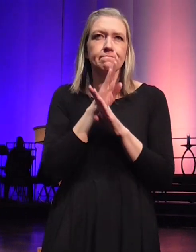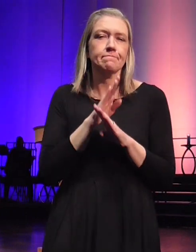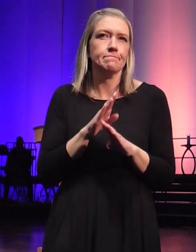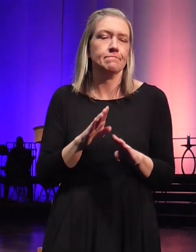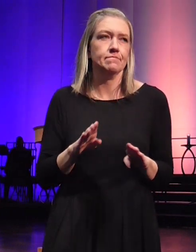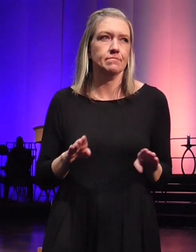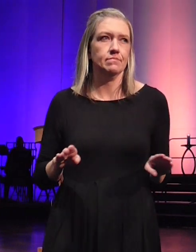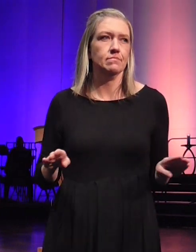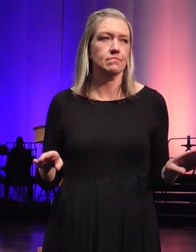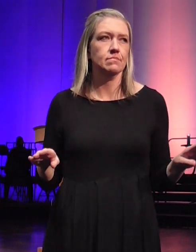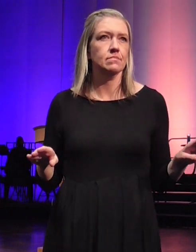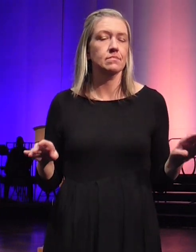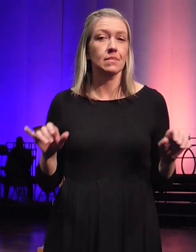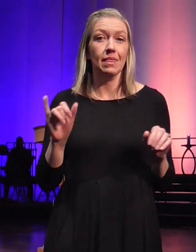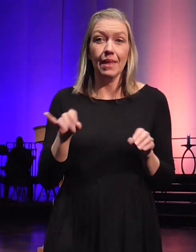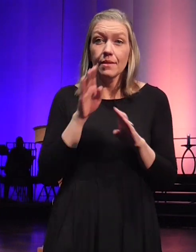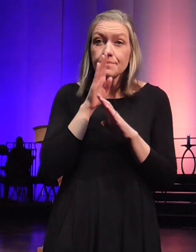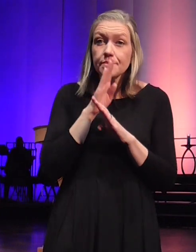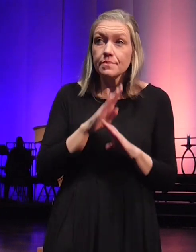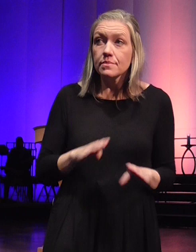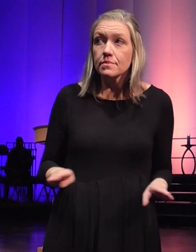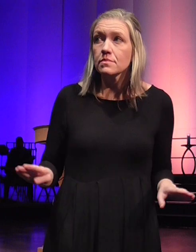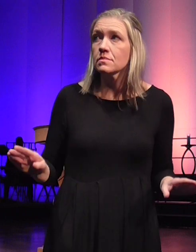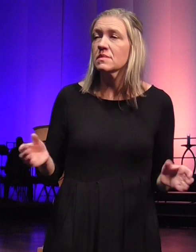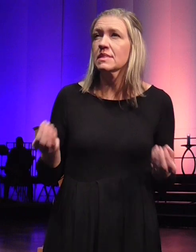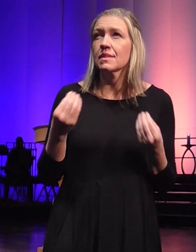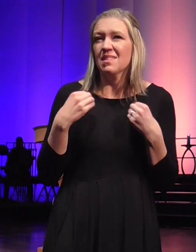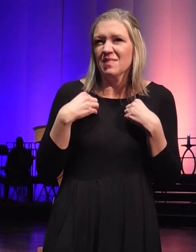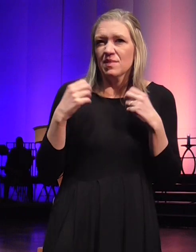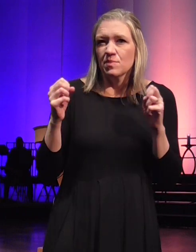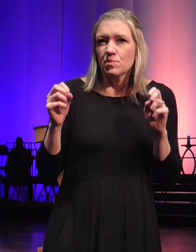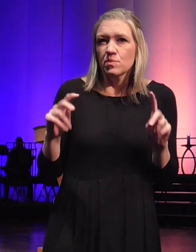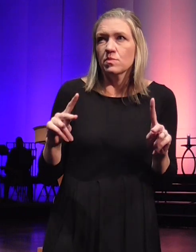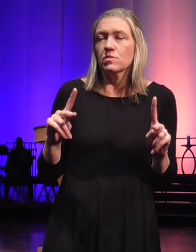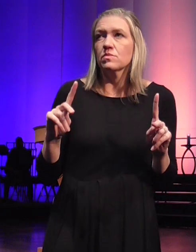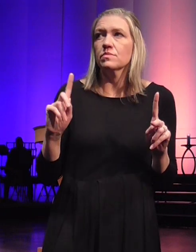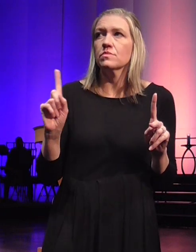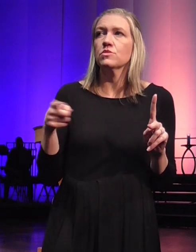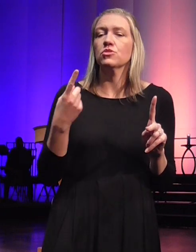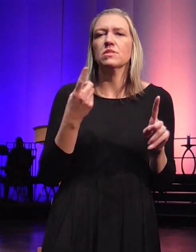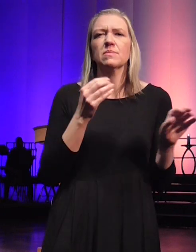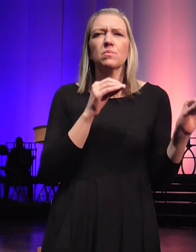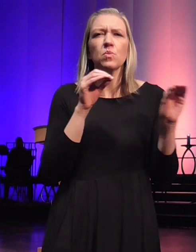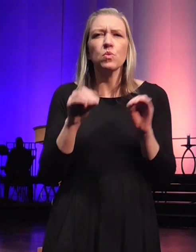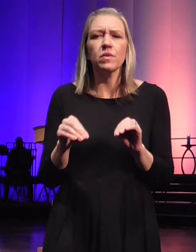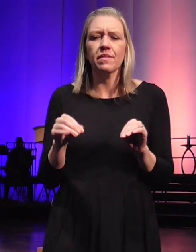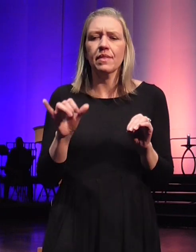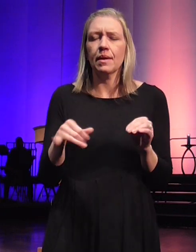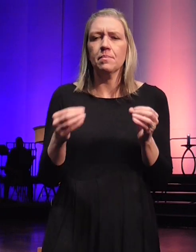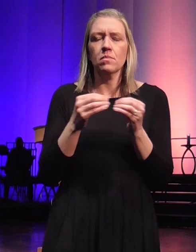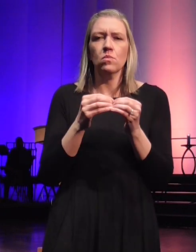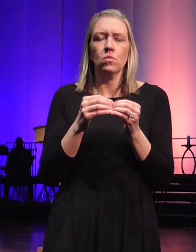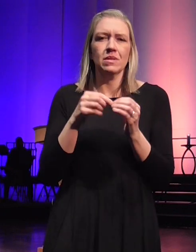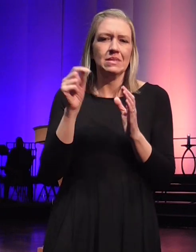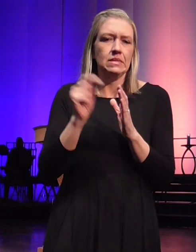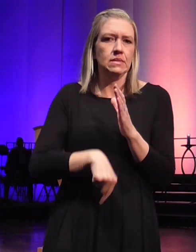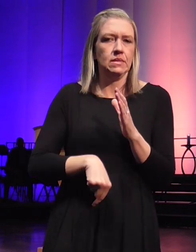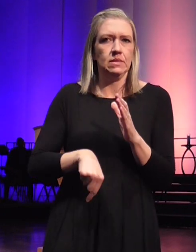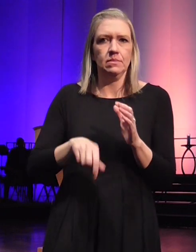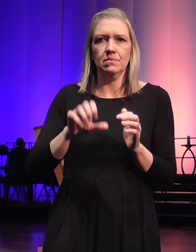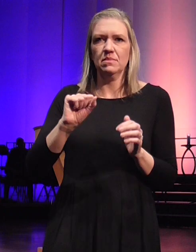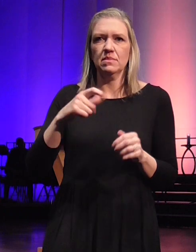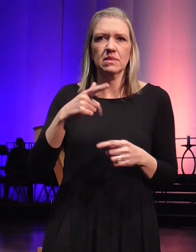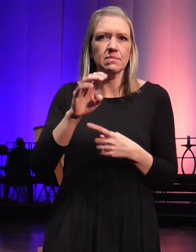And that stillness allows us to just move into that greater spaciousness of our